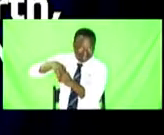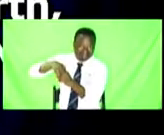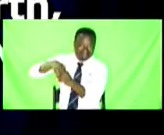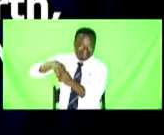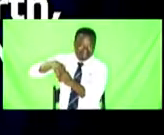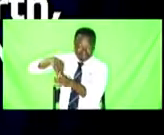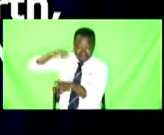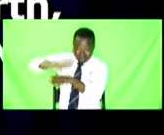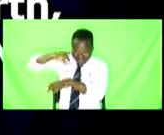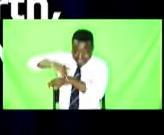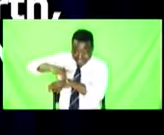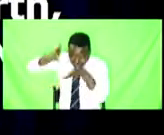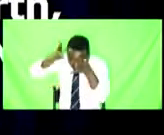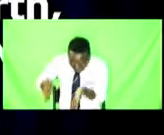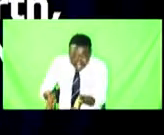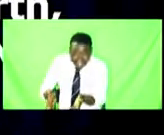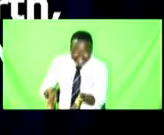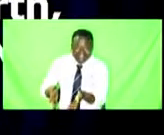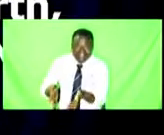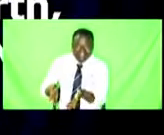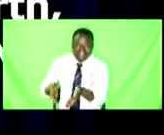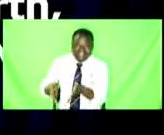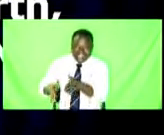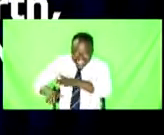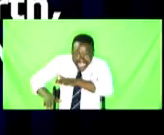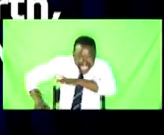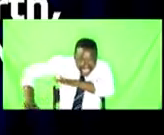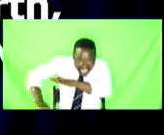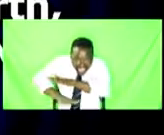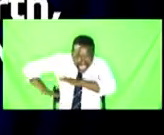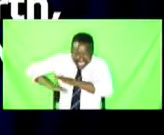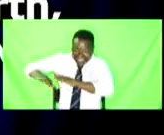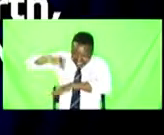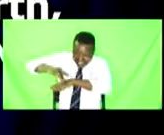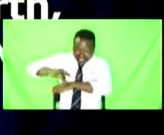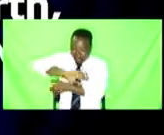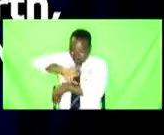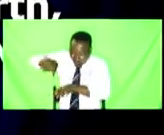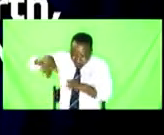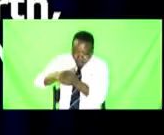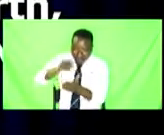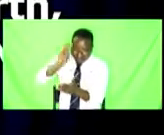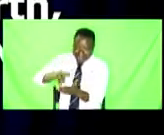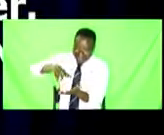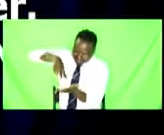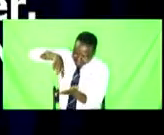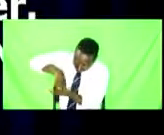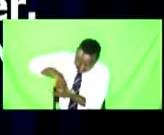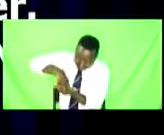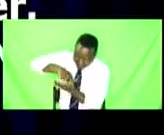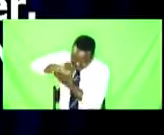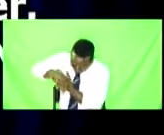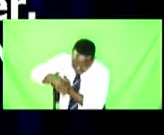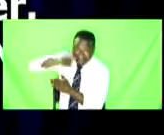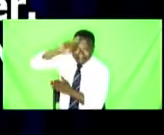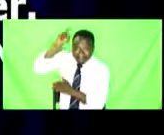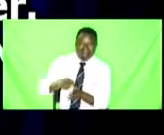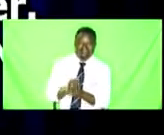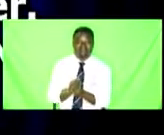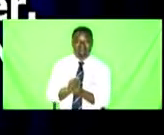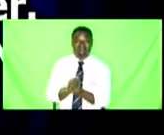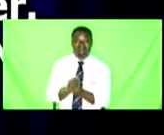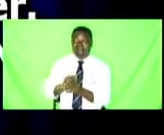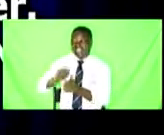On earth and under the earth. Verse 11. And